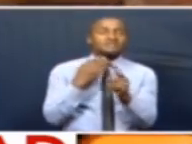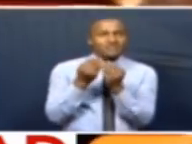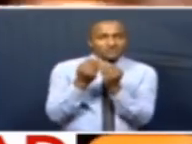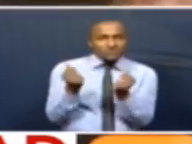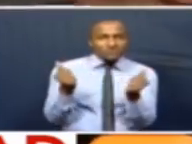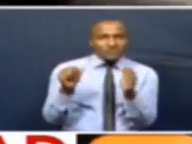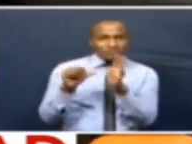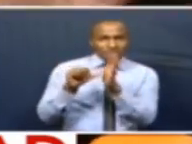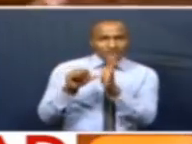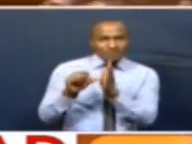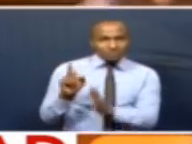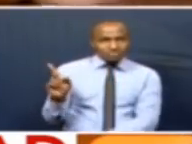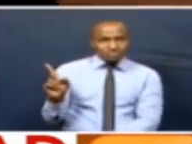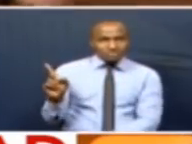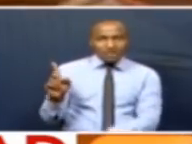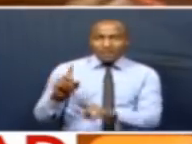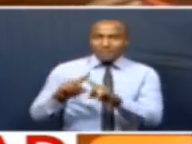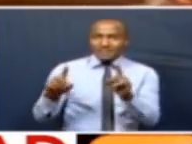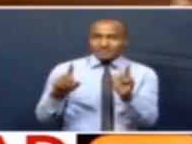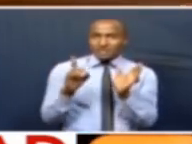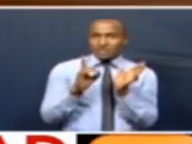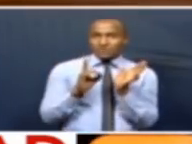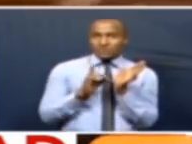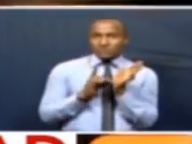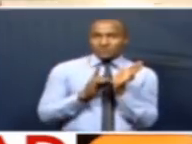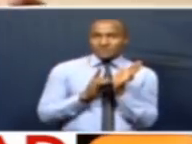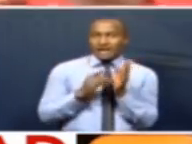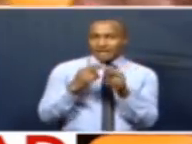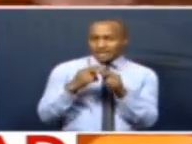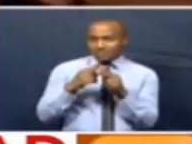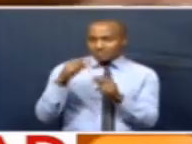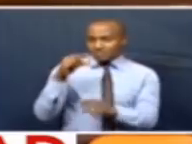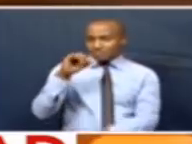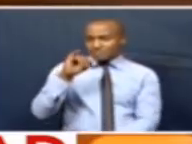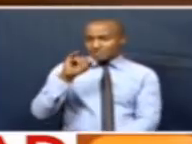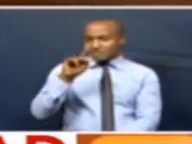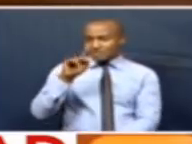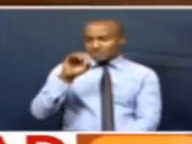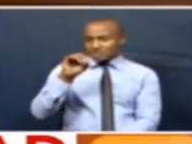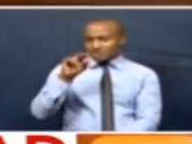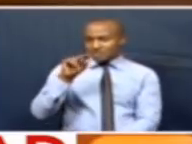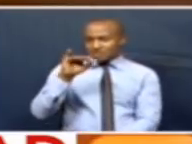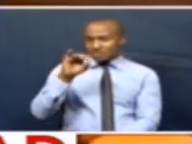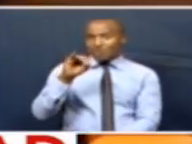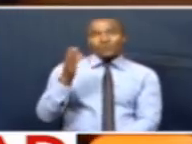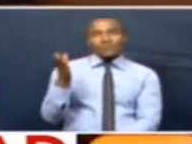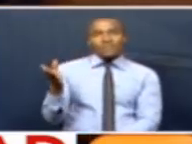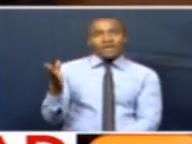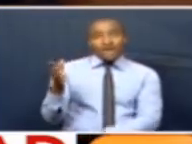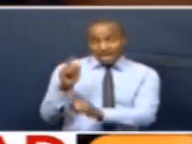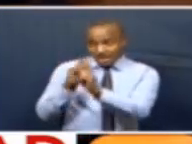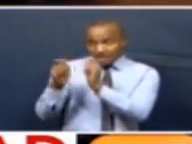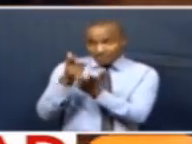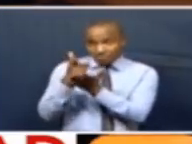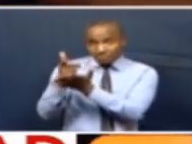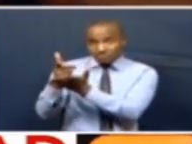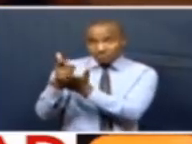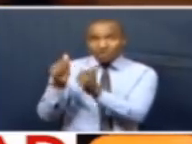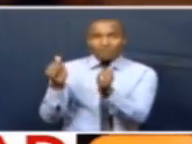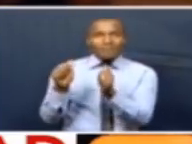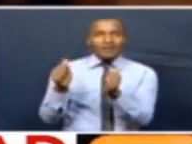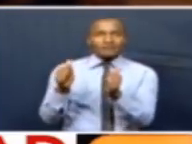issues, but Dr. Gikonyo also is inside. We've not been able to talk to them on camera, Hussein, but as soon as we get even